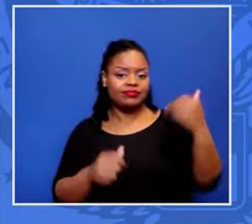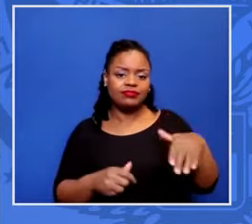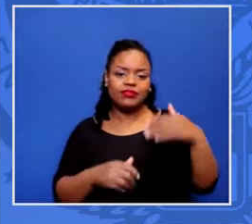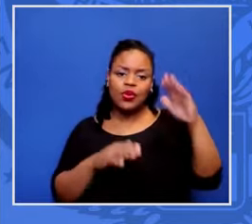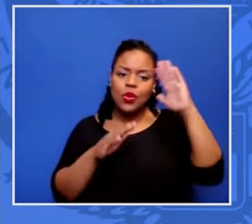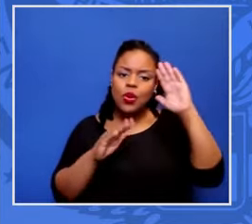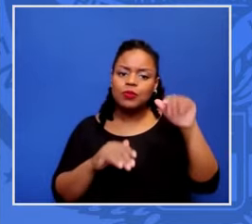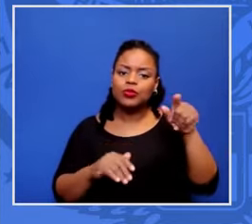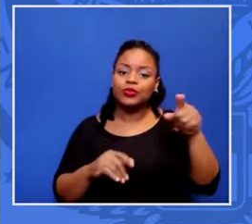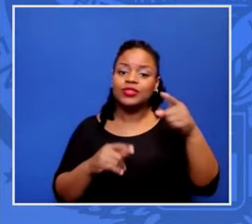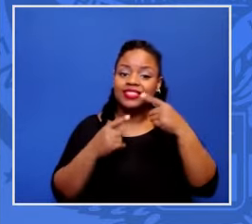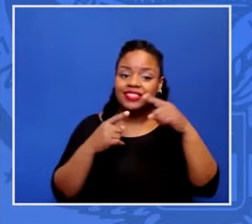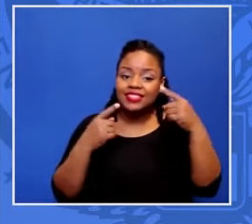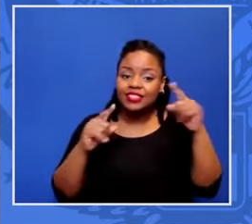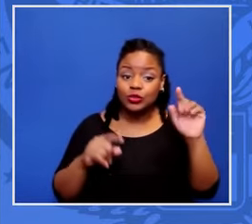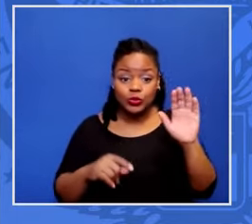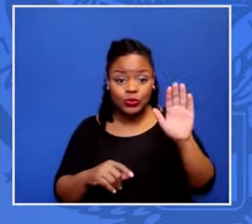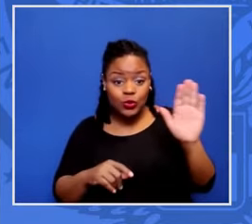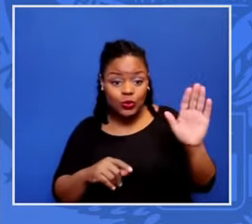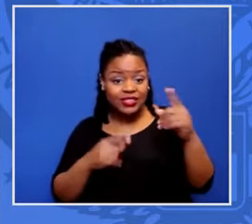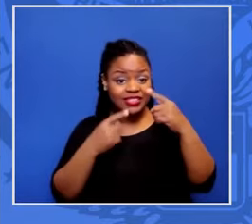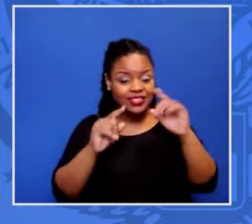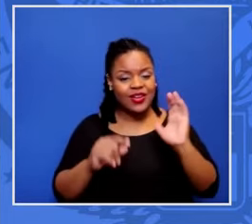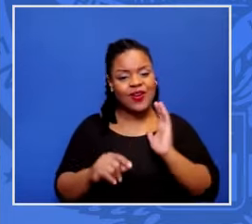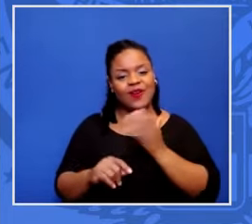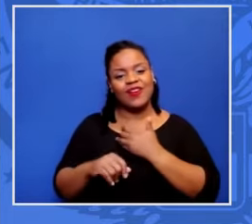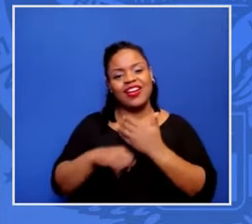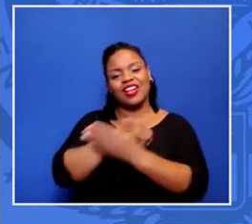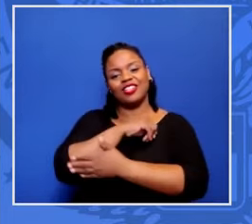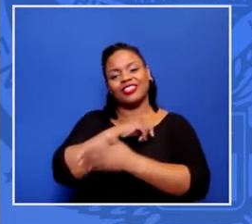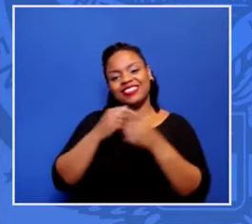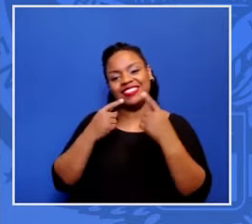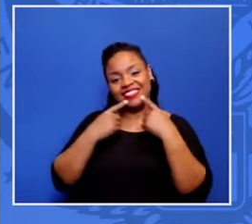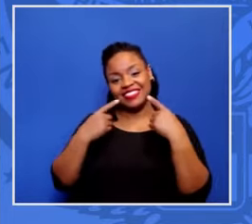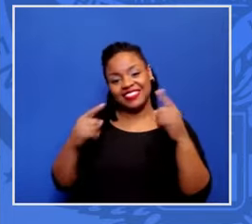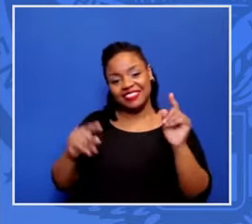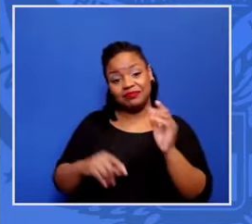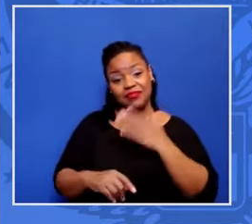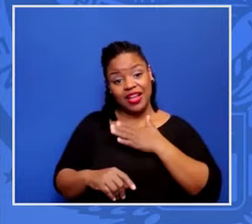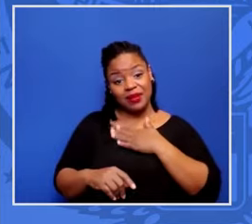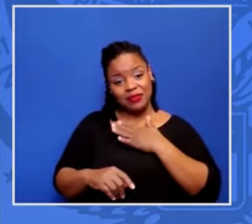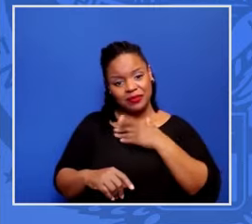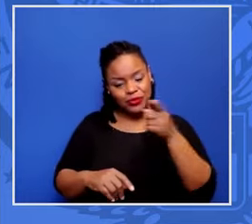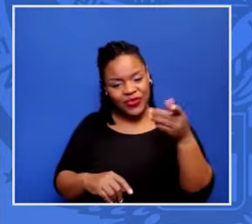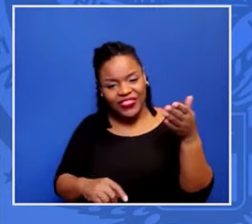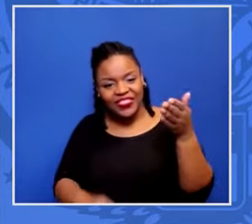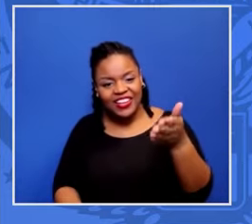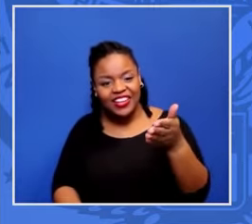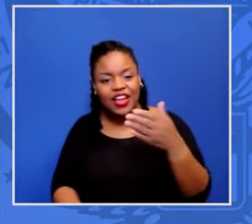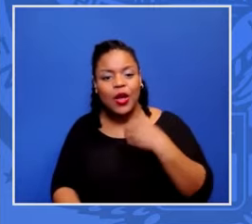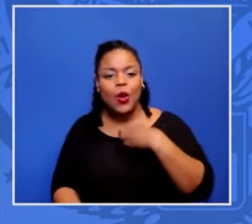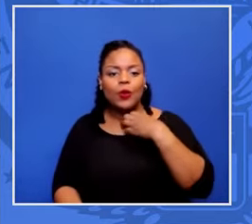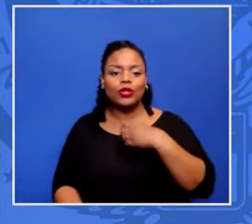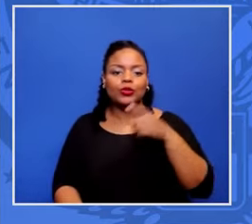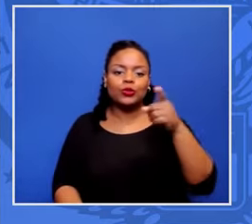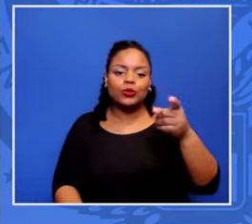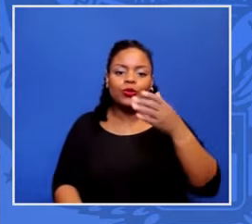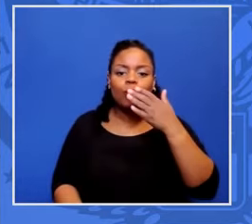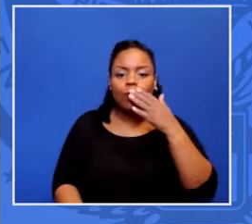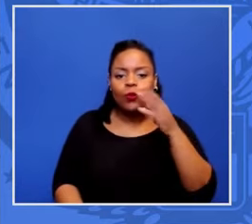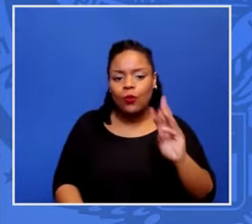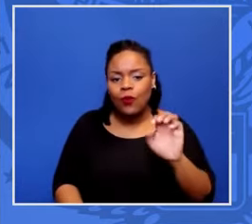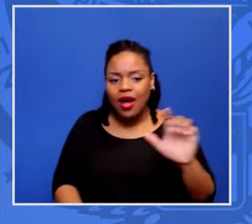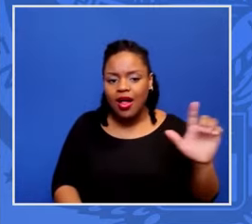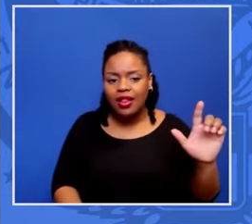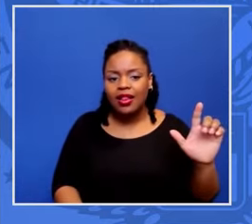there, and I wish you well. You have spoken for us today. Now you will